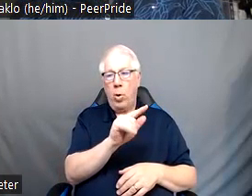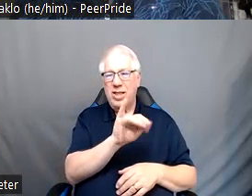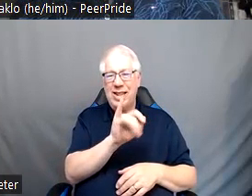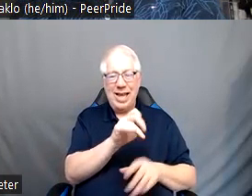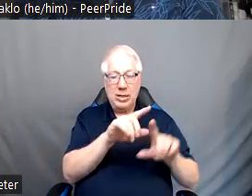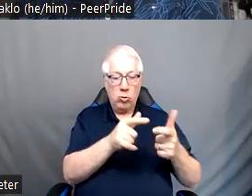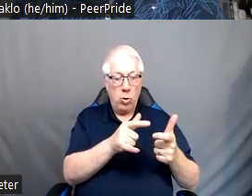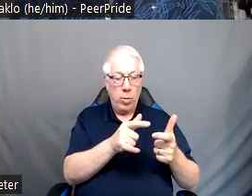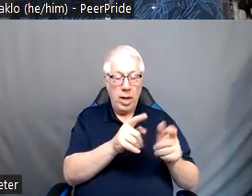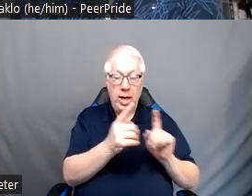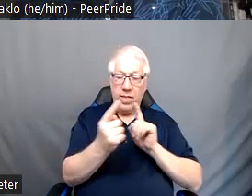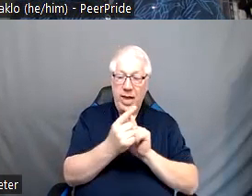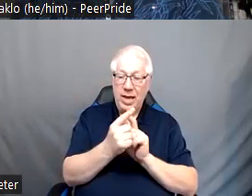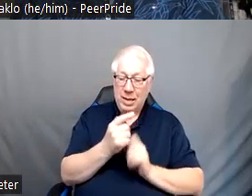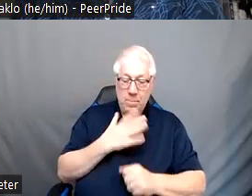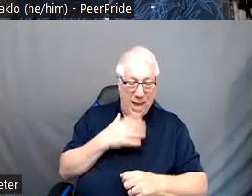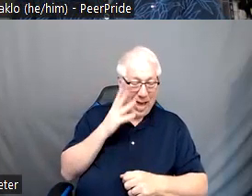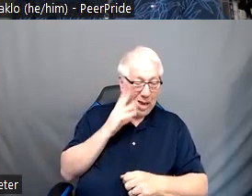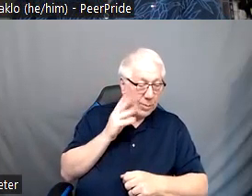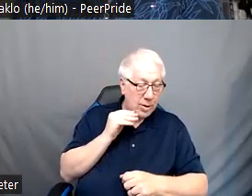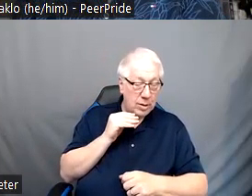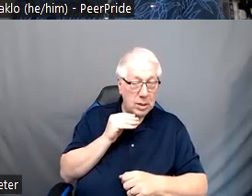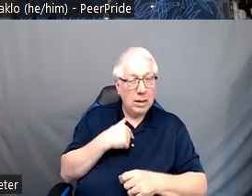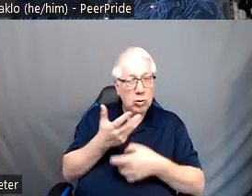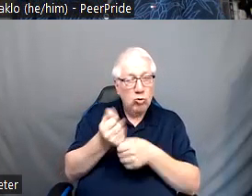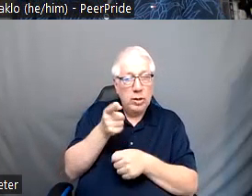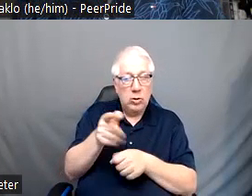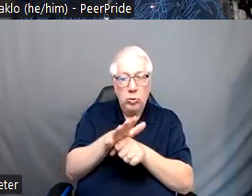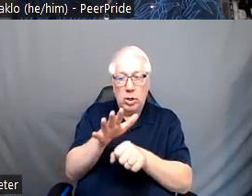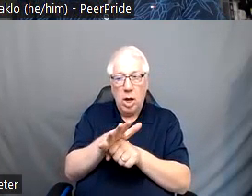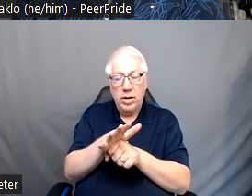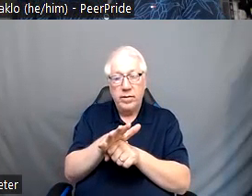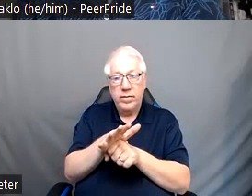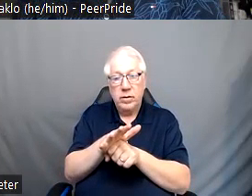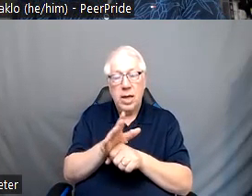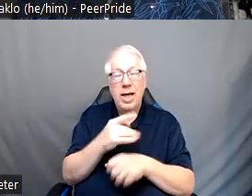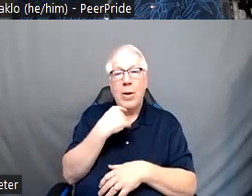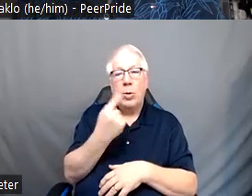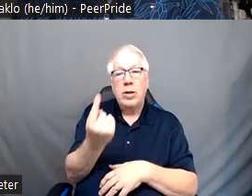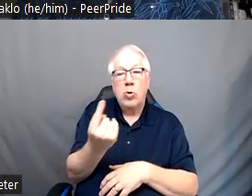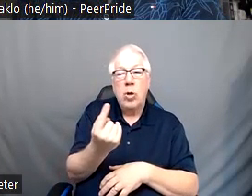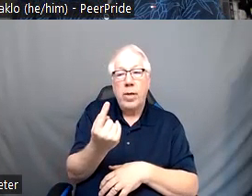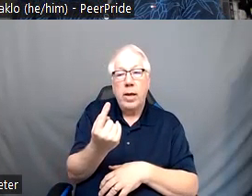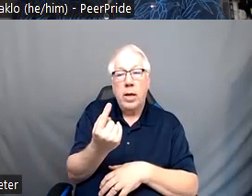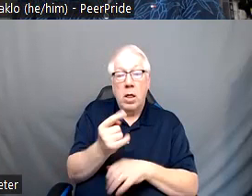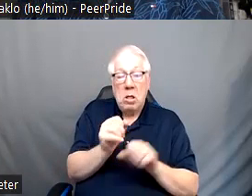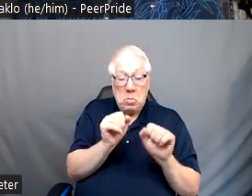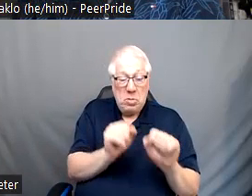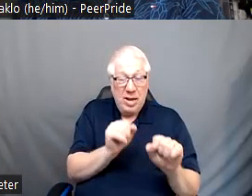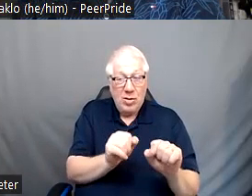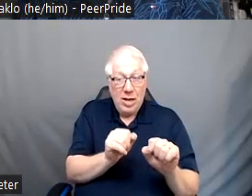the experience that they're having, that they trust you enough that they will tell you something that could potentially